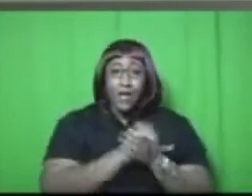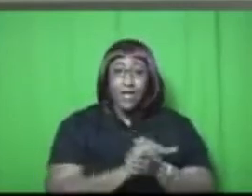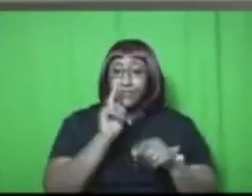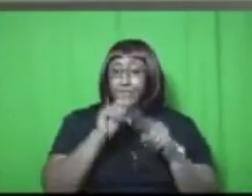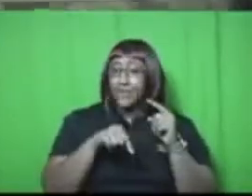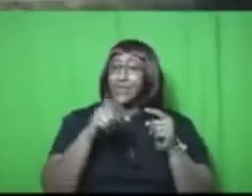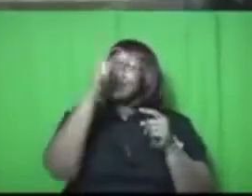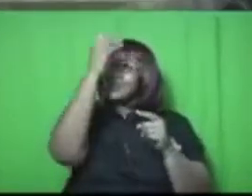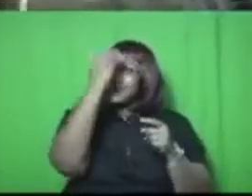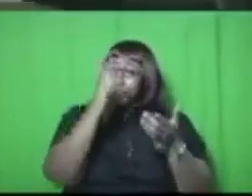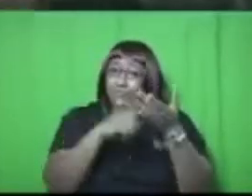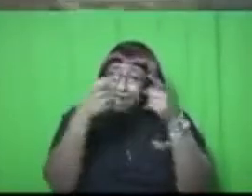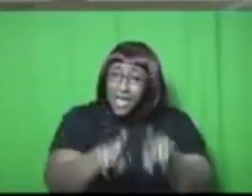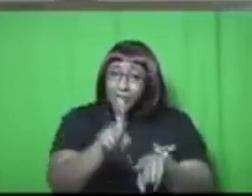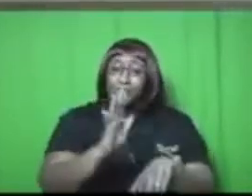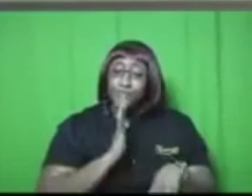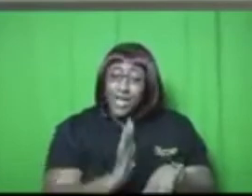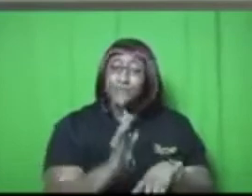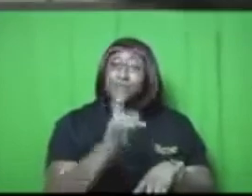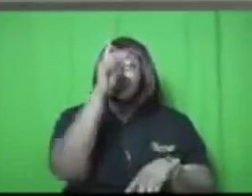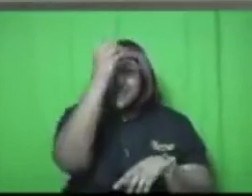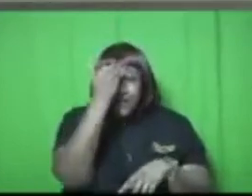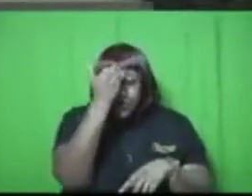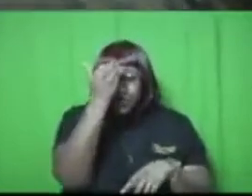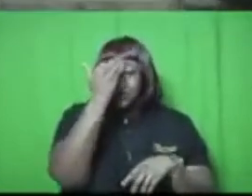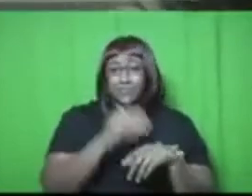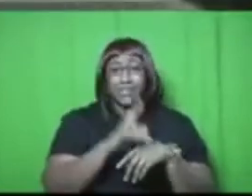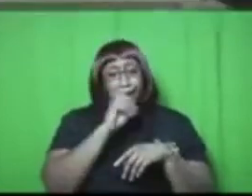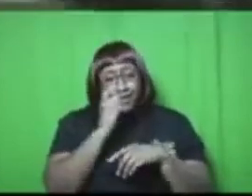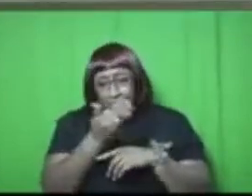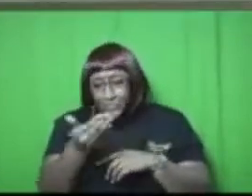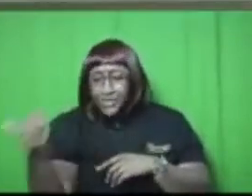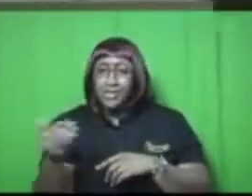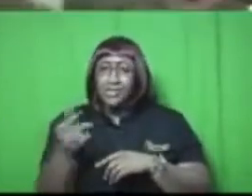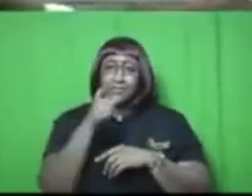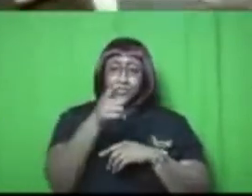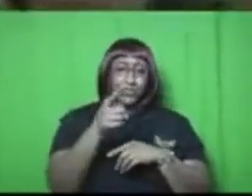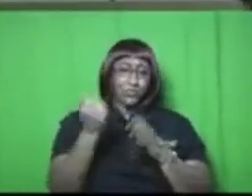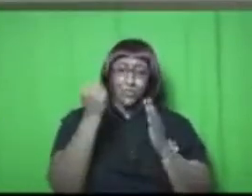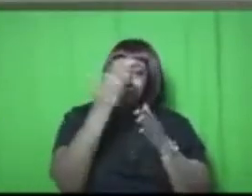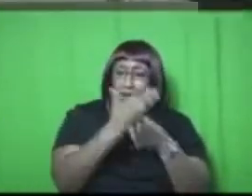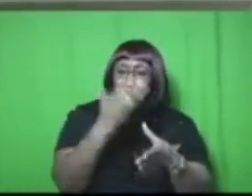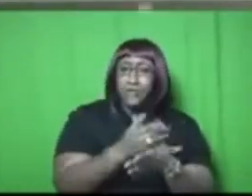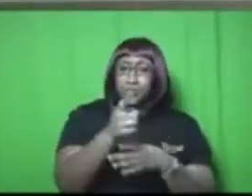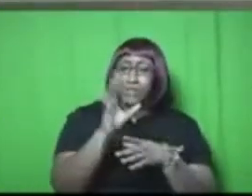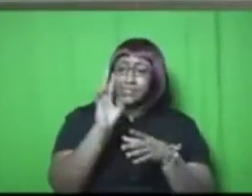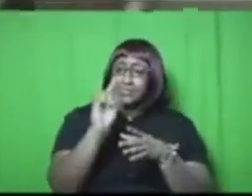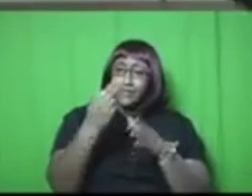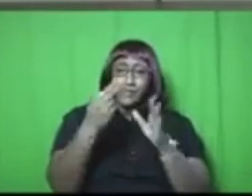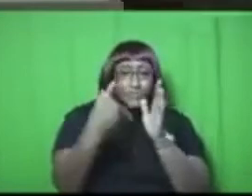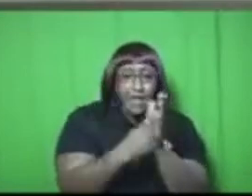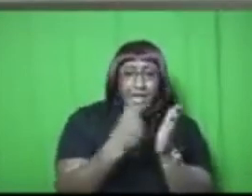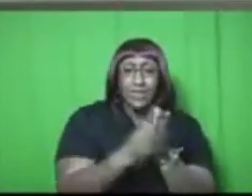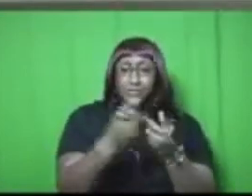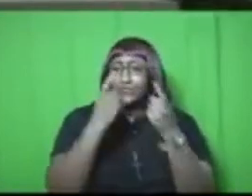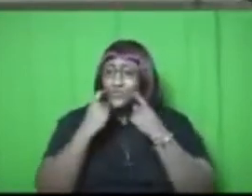He knows what happened to you when you were 5 years old. He knows the ugly things that you were bullied when you were in the seventh grade and